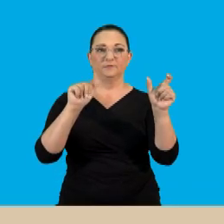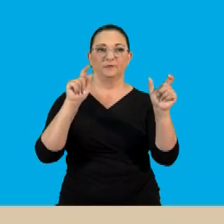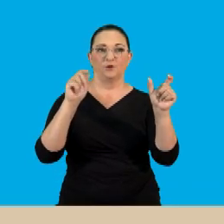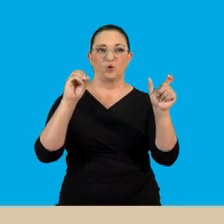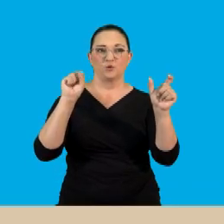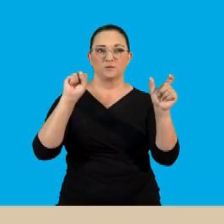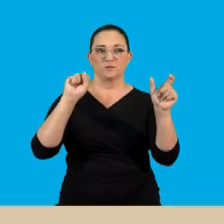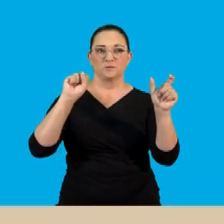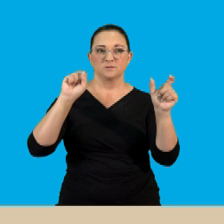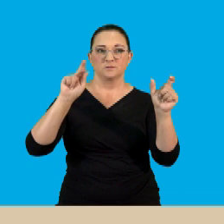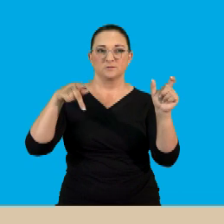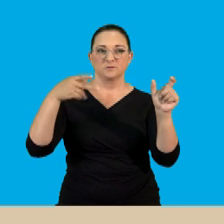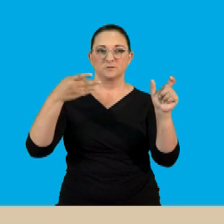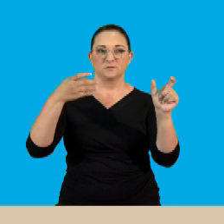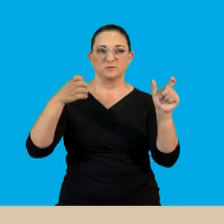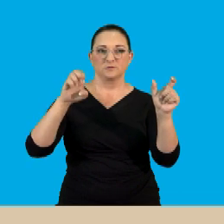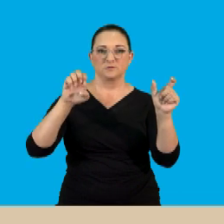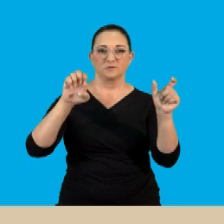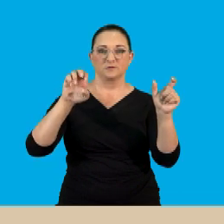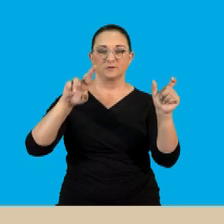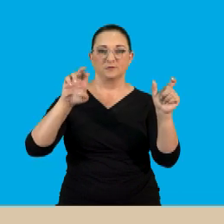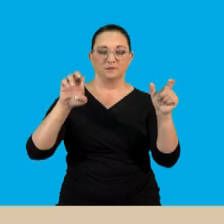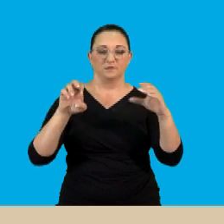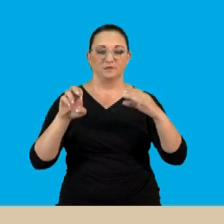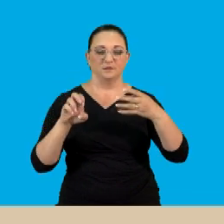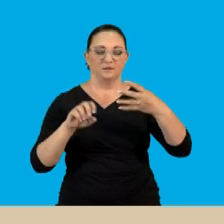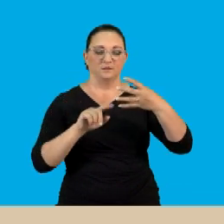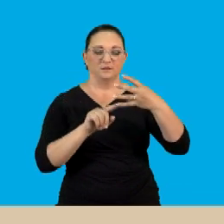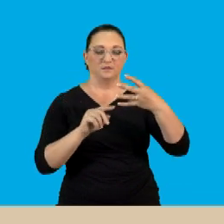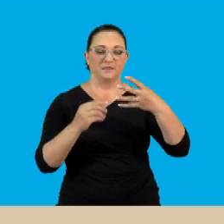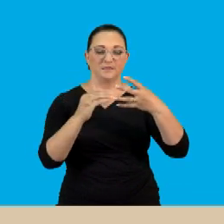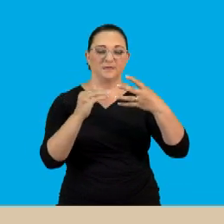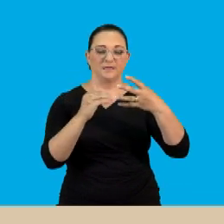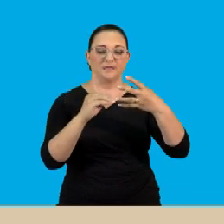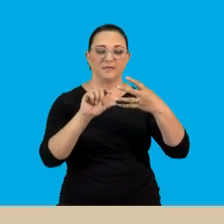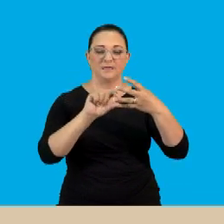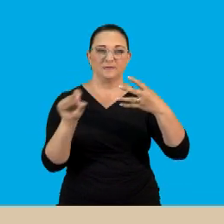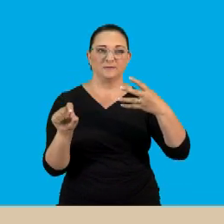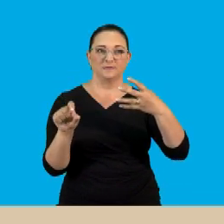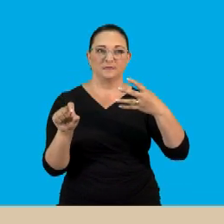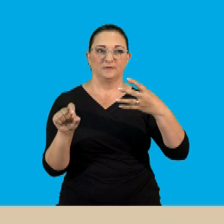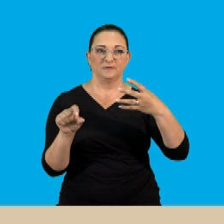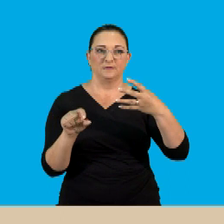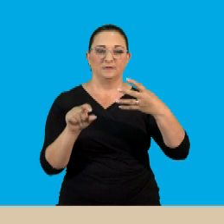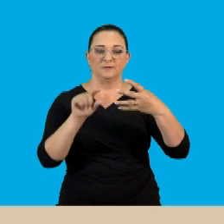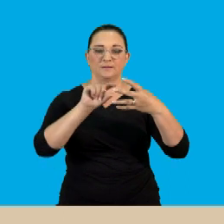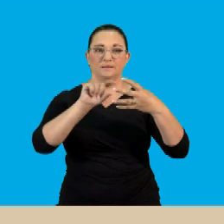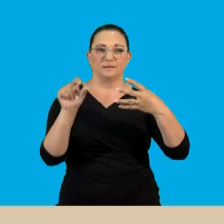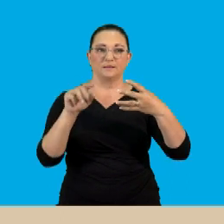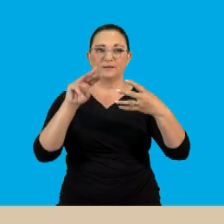look at the stratosphere. It is the second layer of the atmosphere from the Earth's surface.